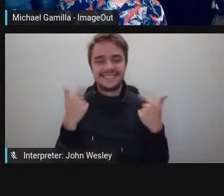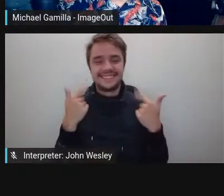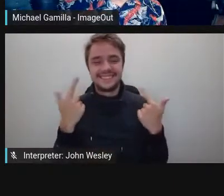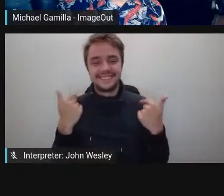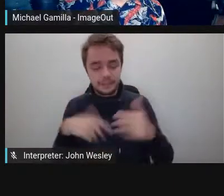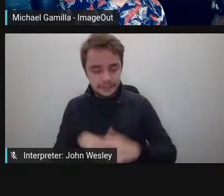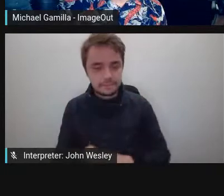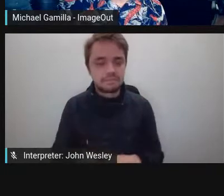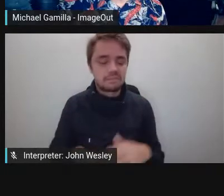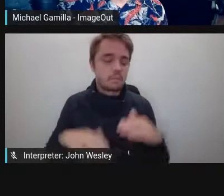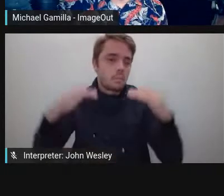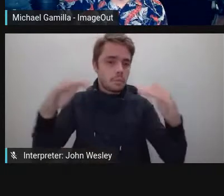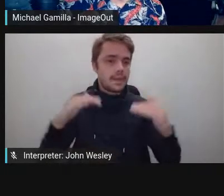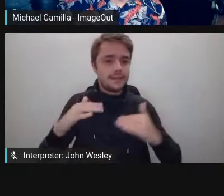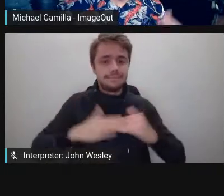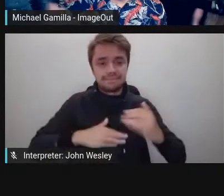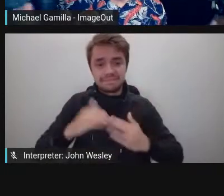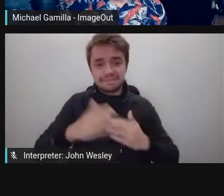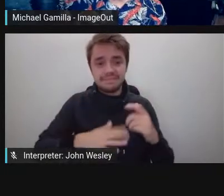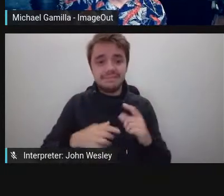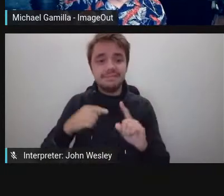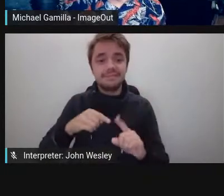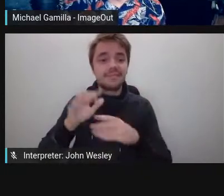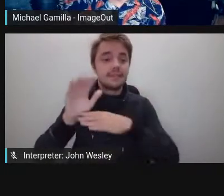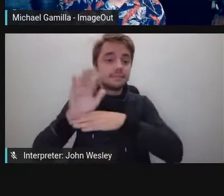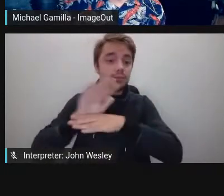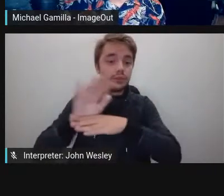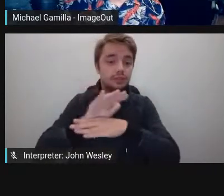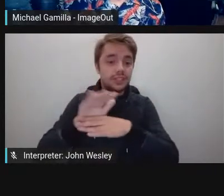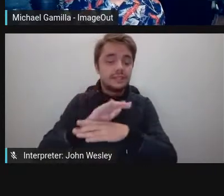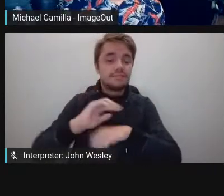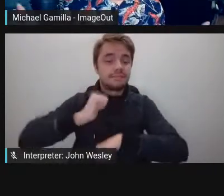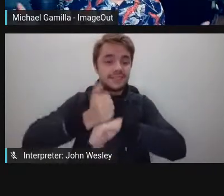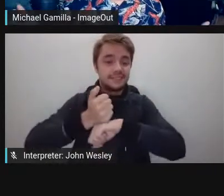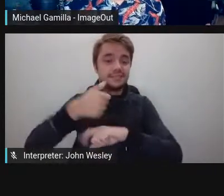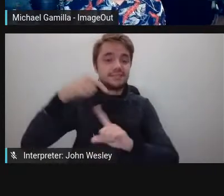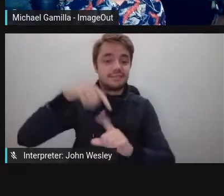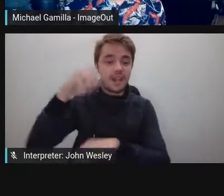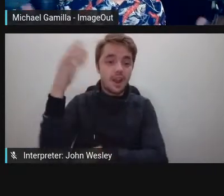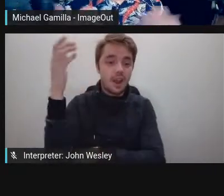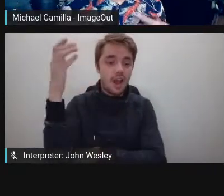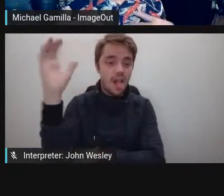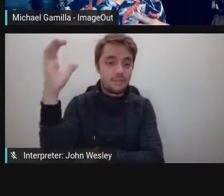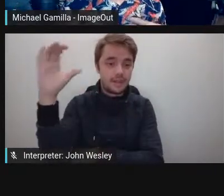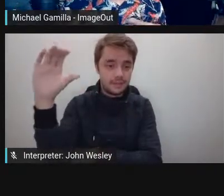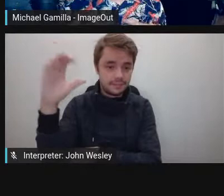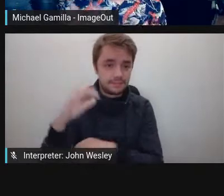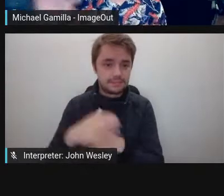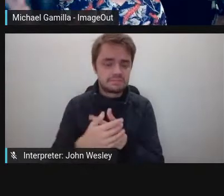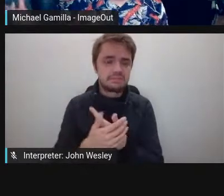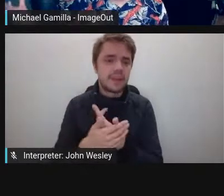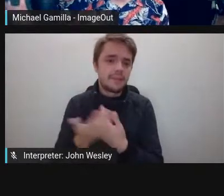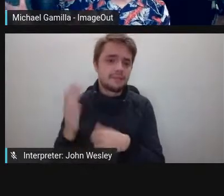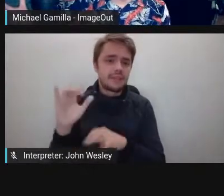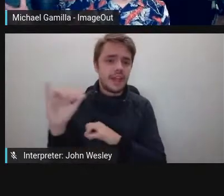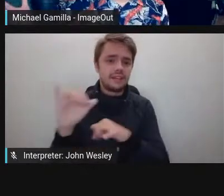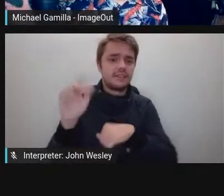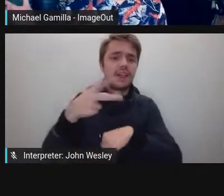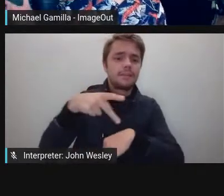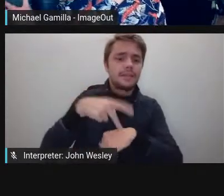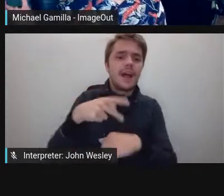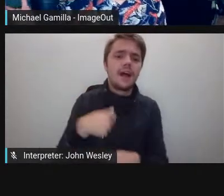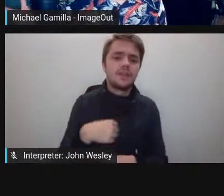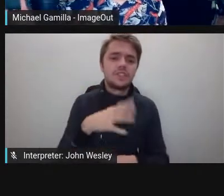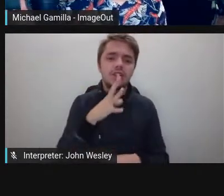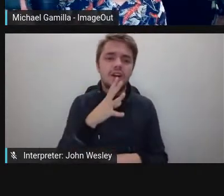The film is in Colombia, and Colombia, just like in the Philippines, and I was talking to another team